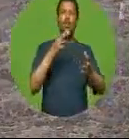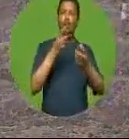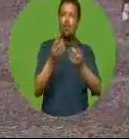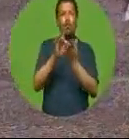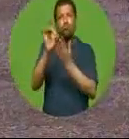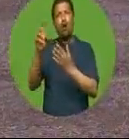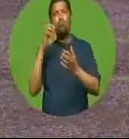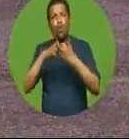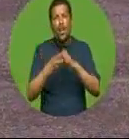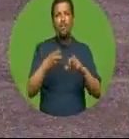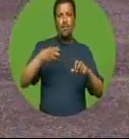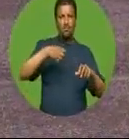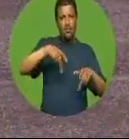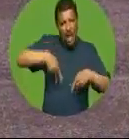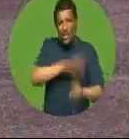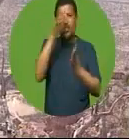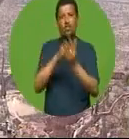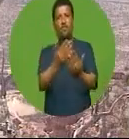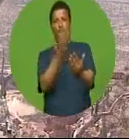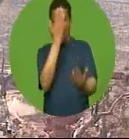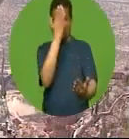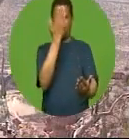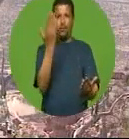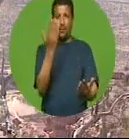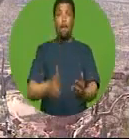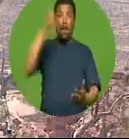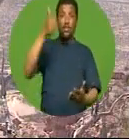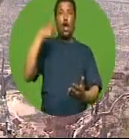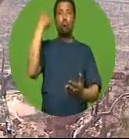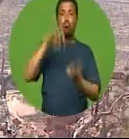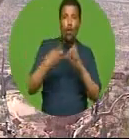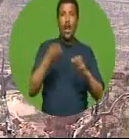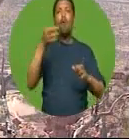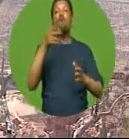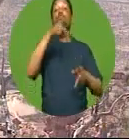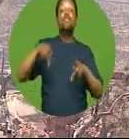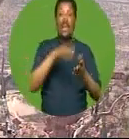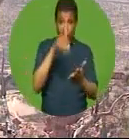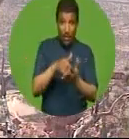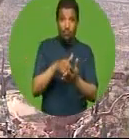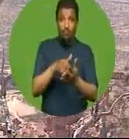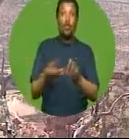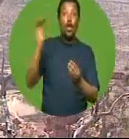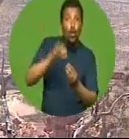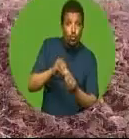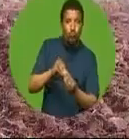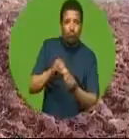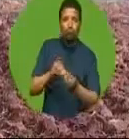agricultural sector. Major problems of the sector include frequent